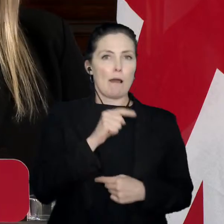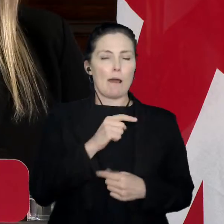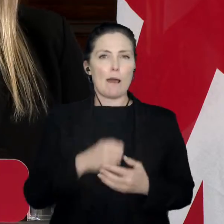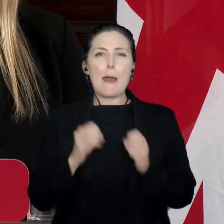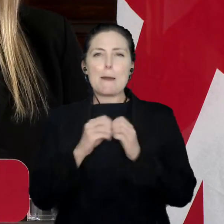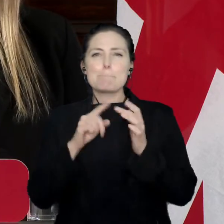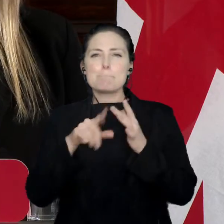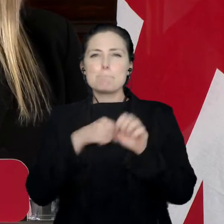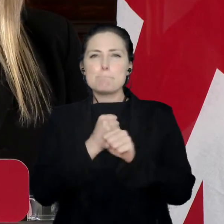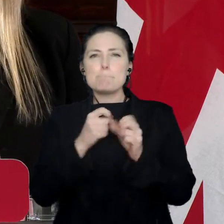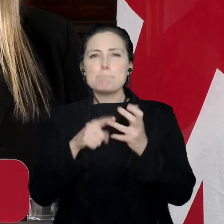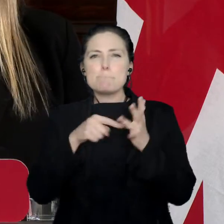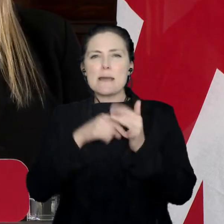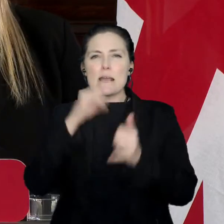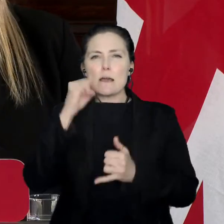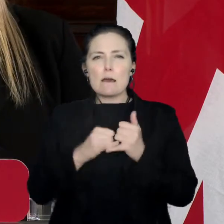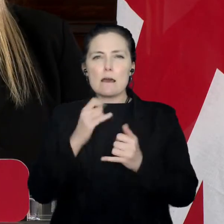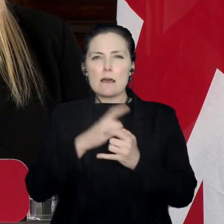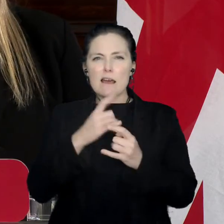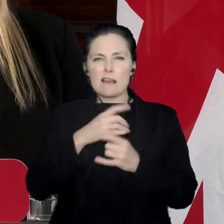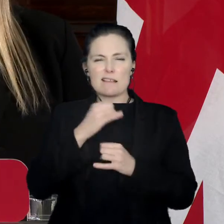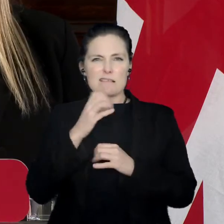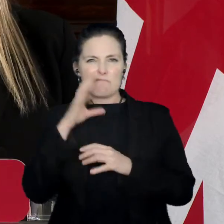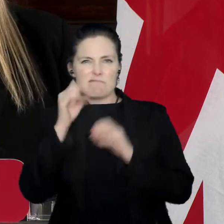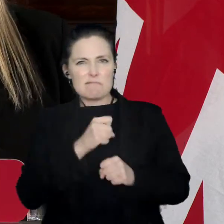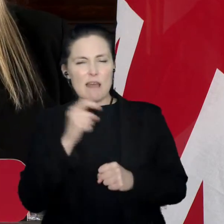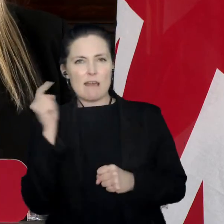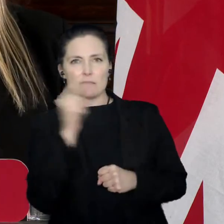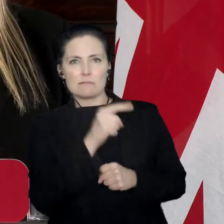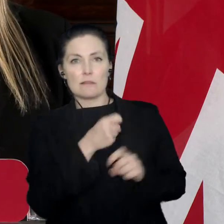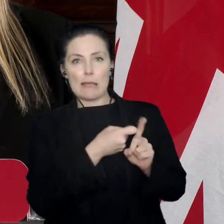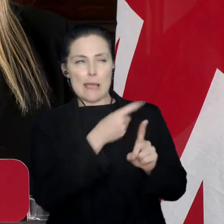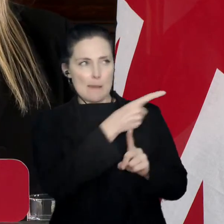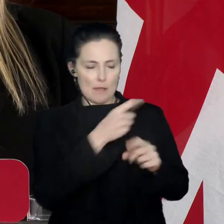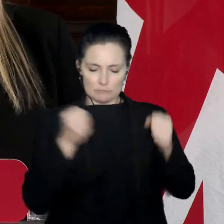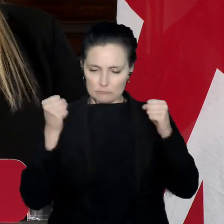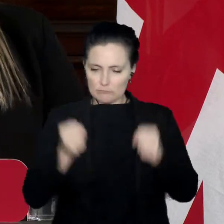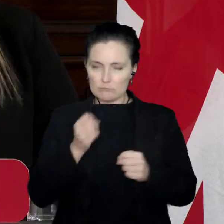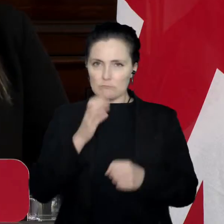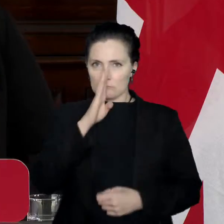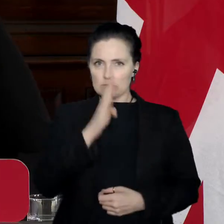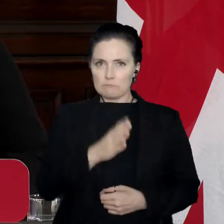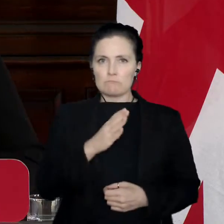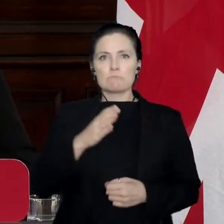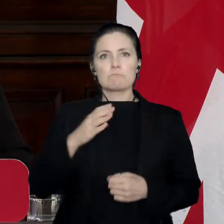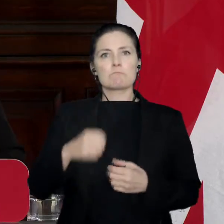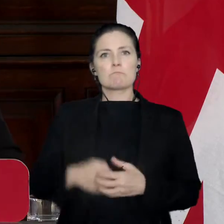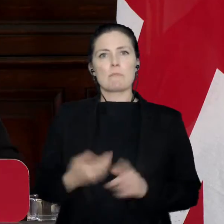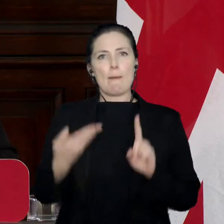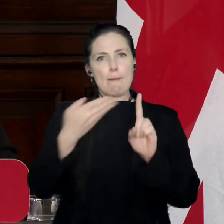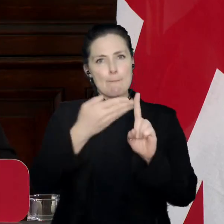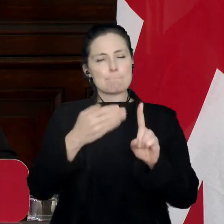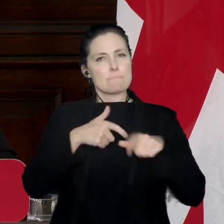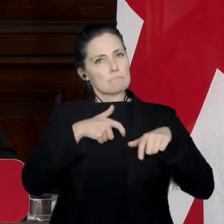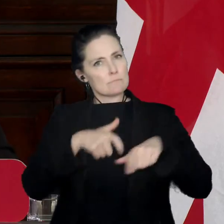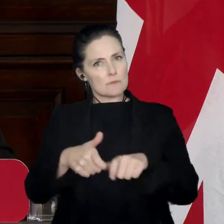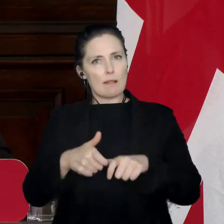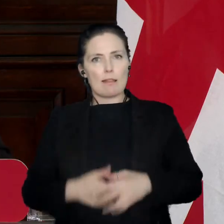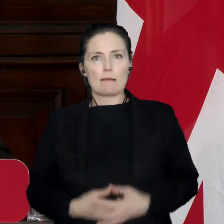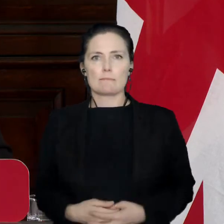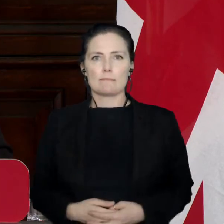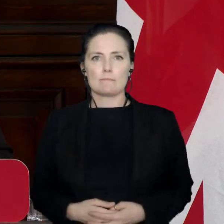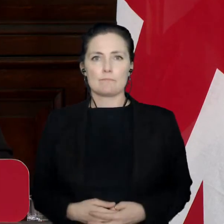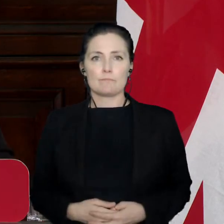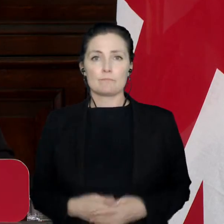Nonetheless, he has not wavered from his course. A note of caution: the lifting of these